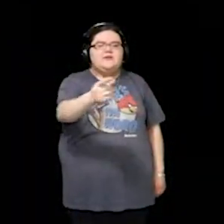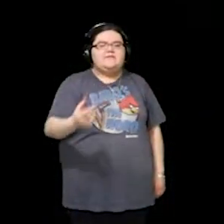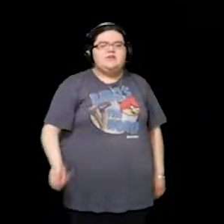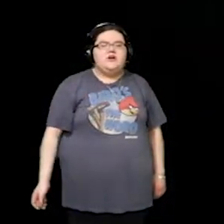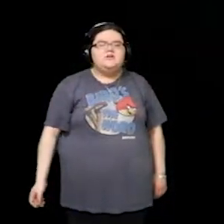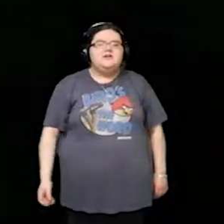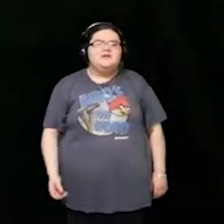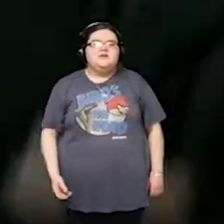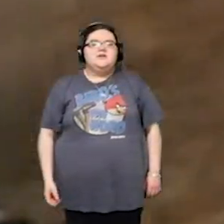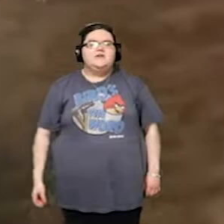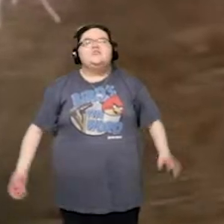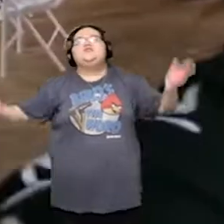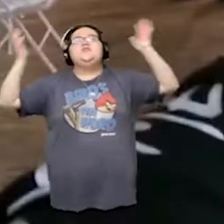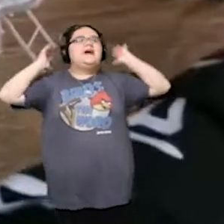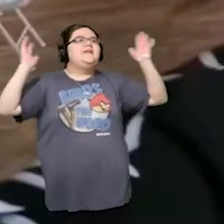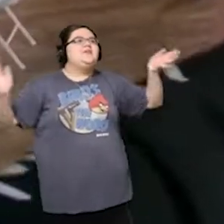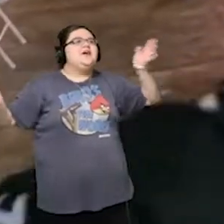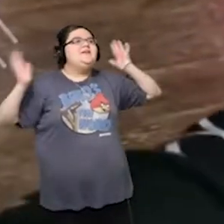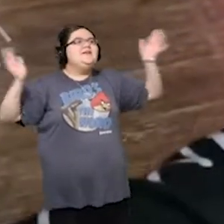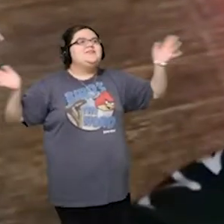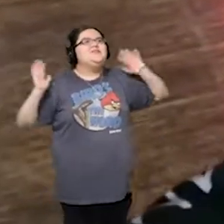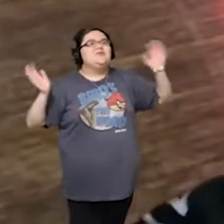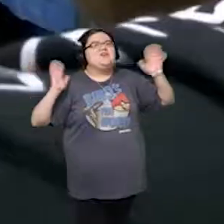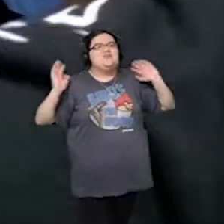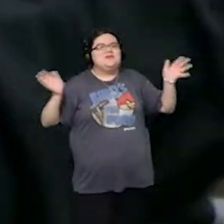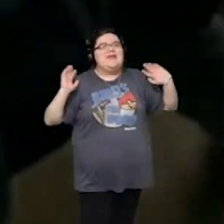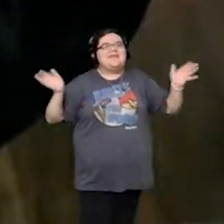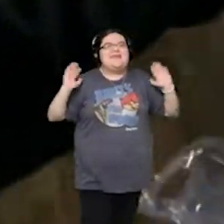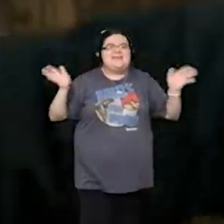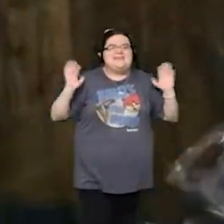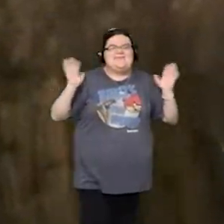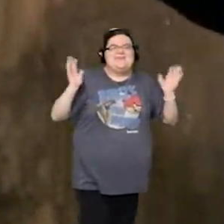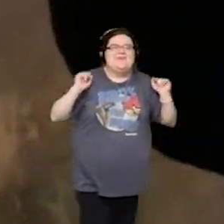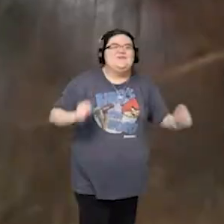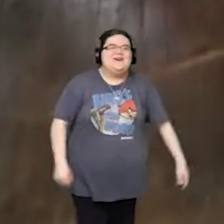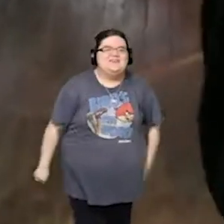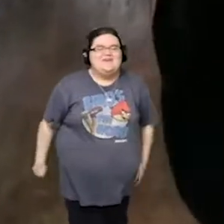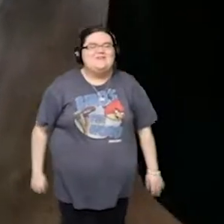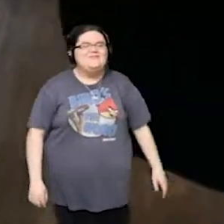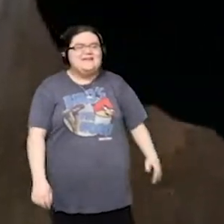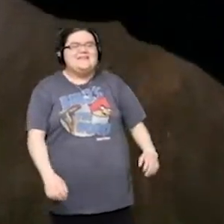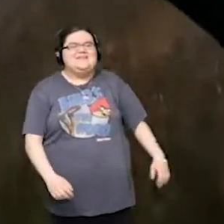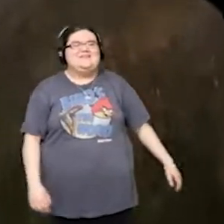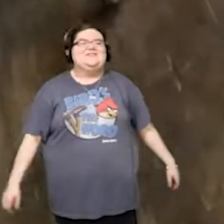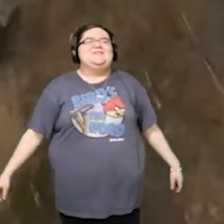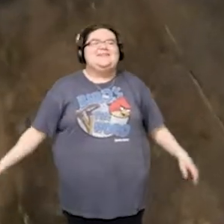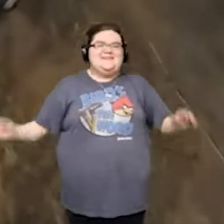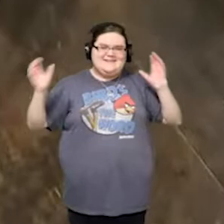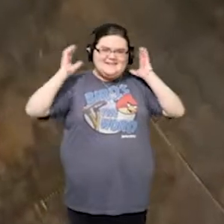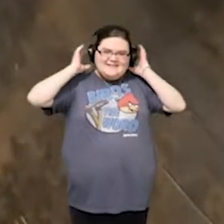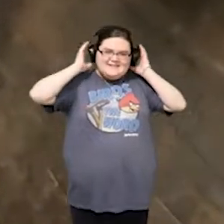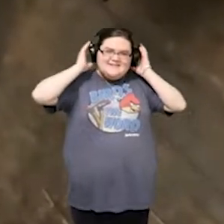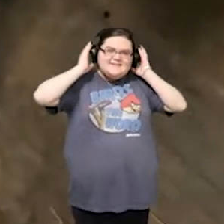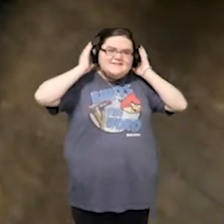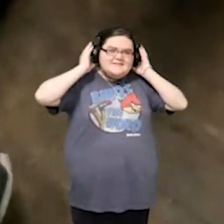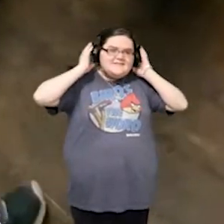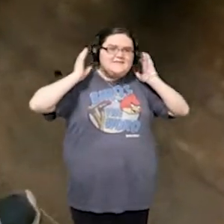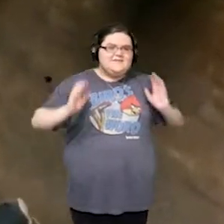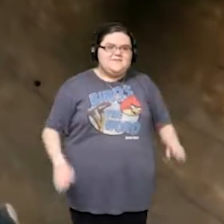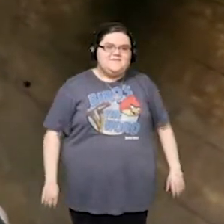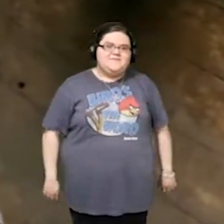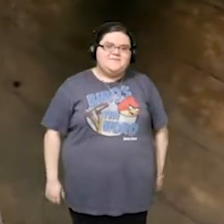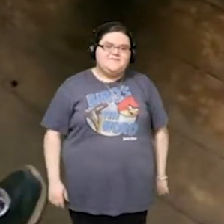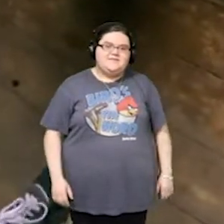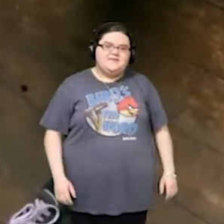squashies or whatever they're called? It's Dude, Toby, I need to. I need to do a UK candy review. I do. I really do. What's the sandwich selection